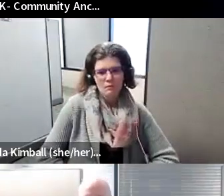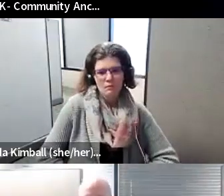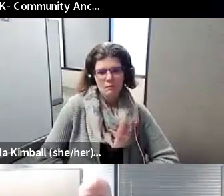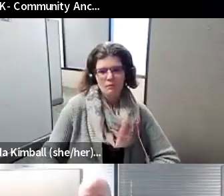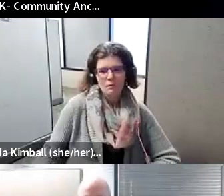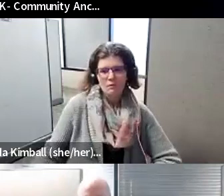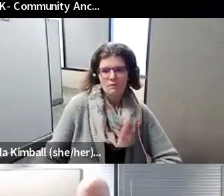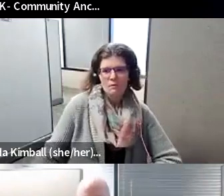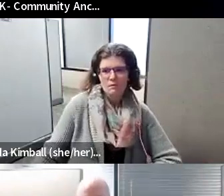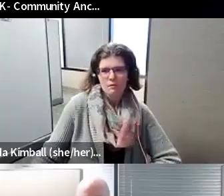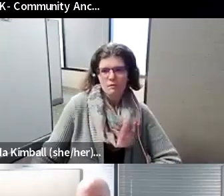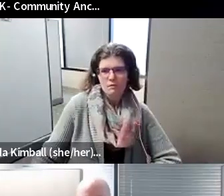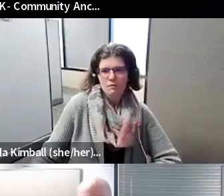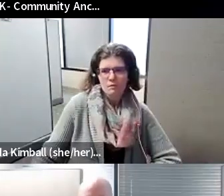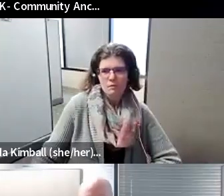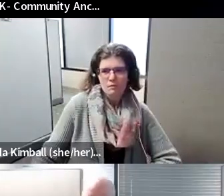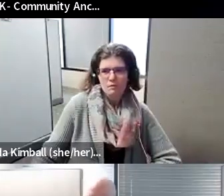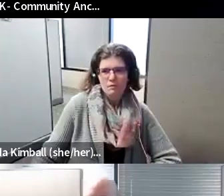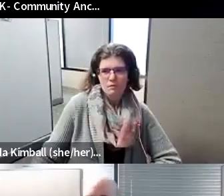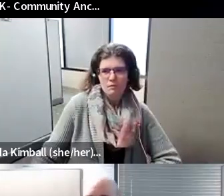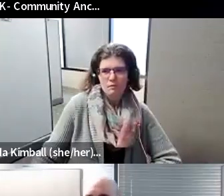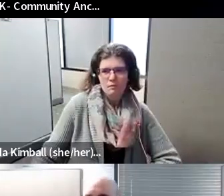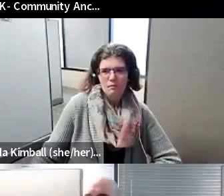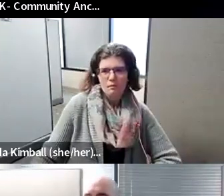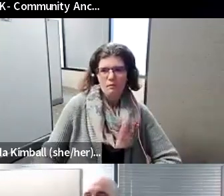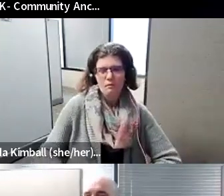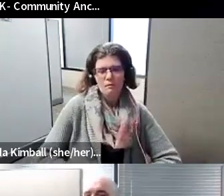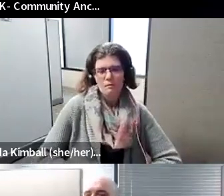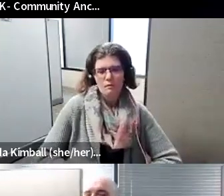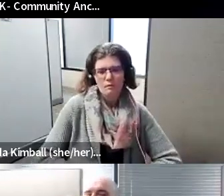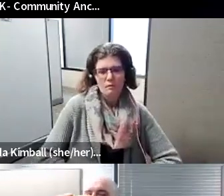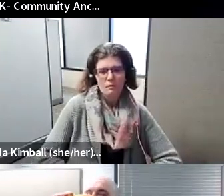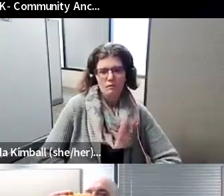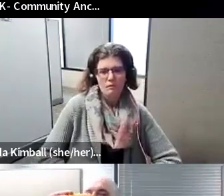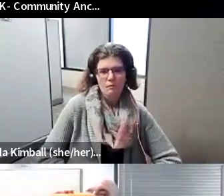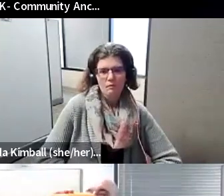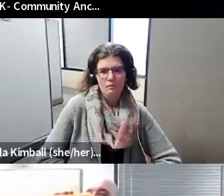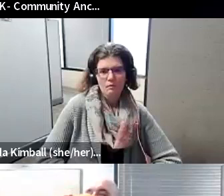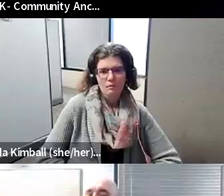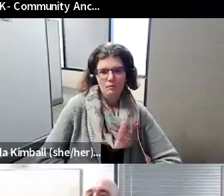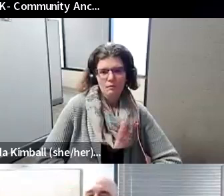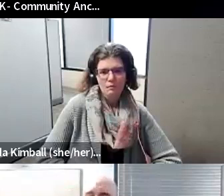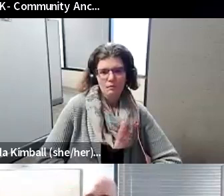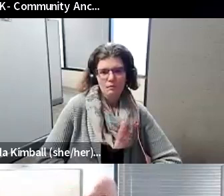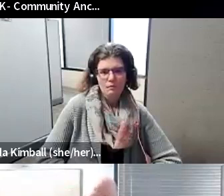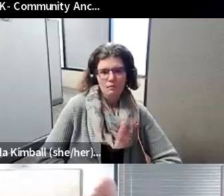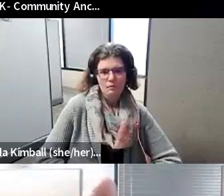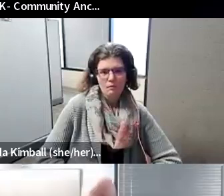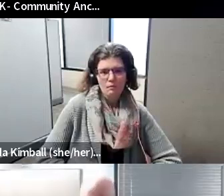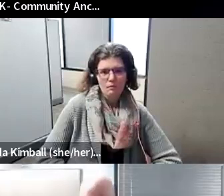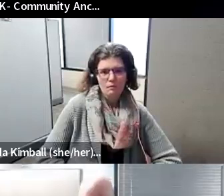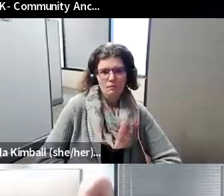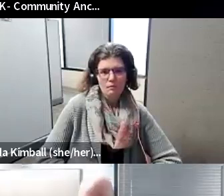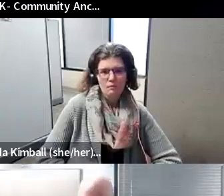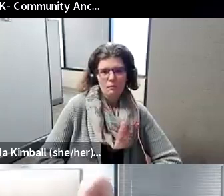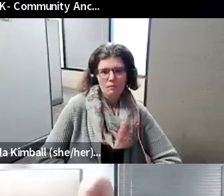going to land on. So that's one that I feel like is so important. It really should be like one of the first things.